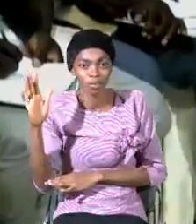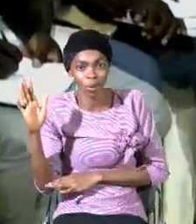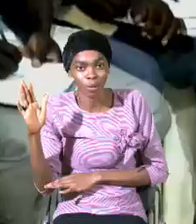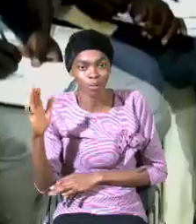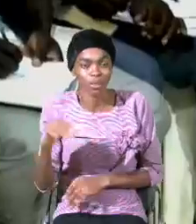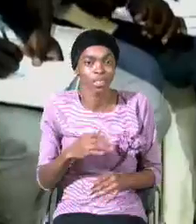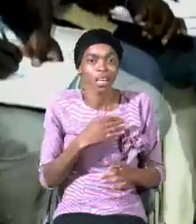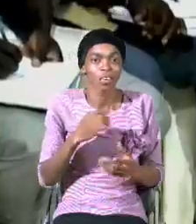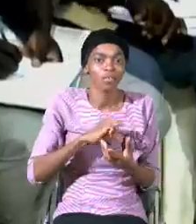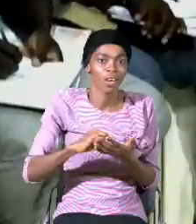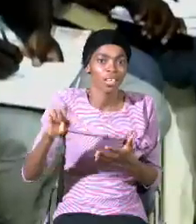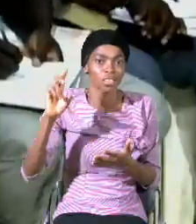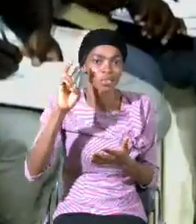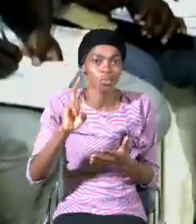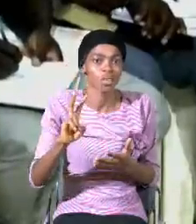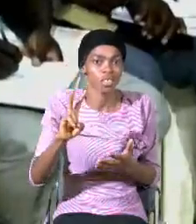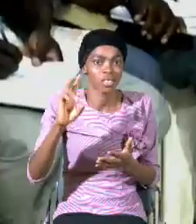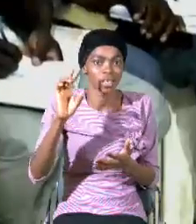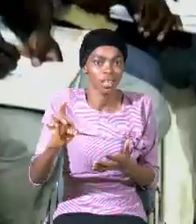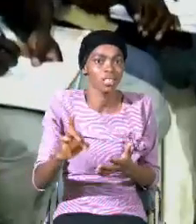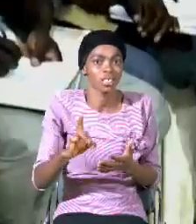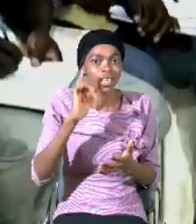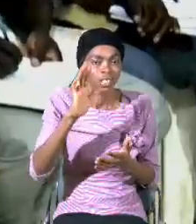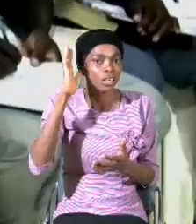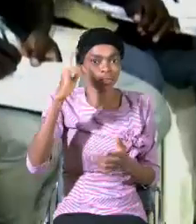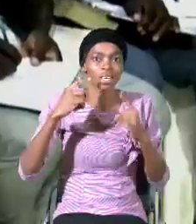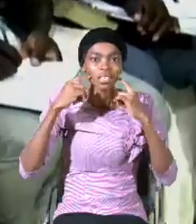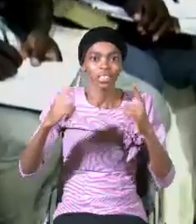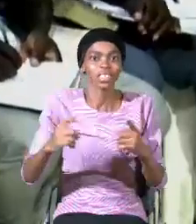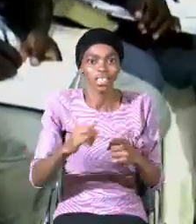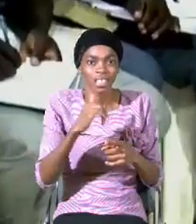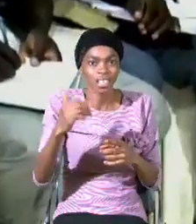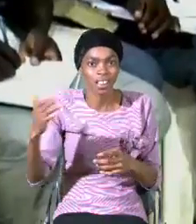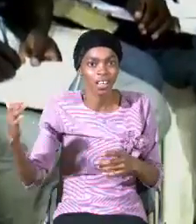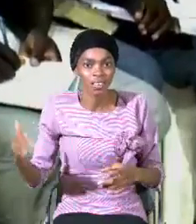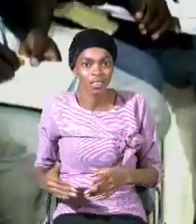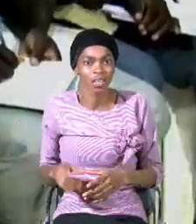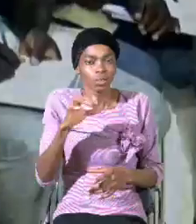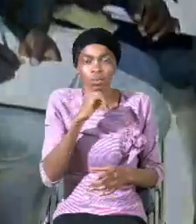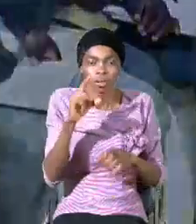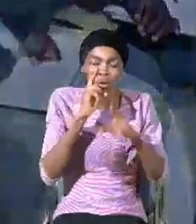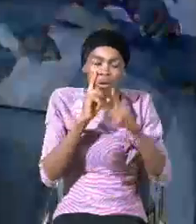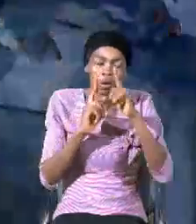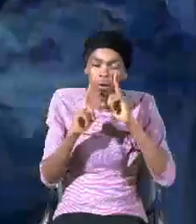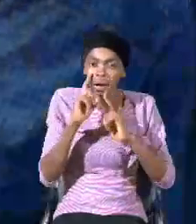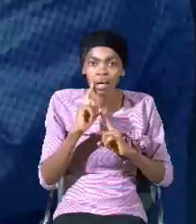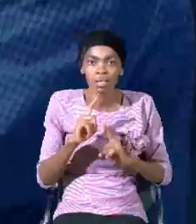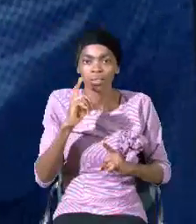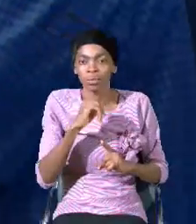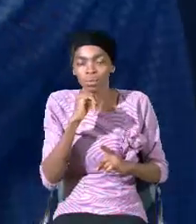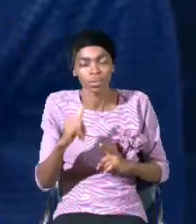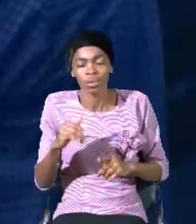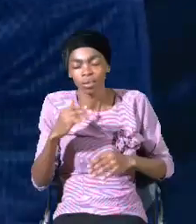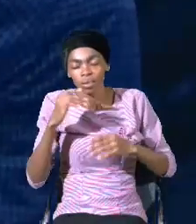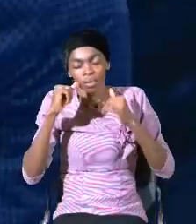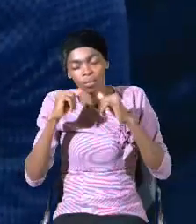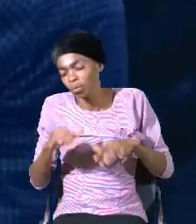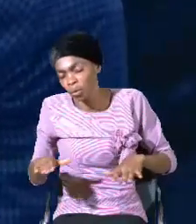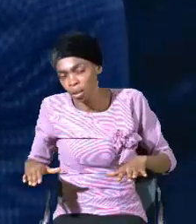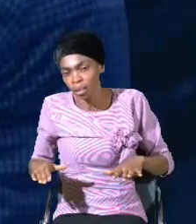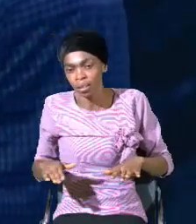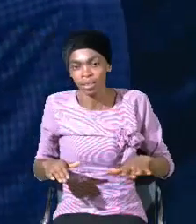thou shalt decree a thing. You will not beg. You will not cry. You know, when the